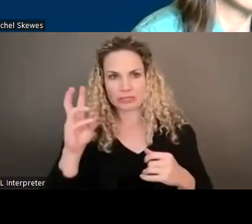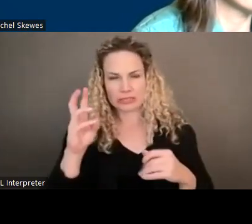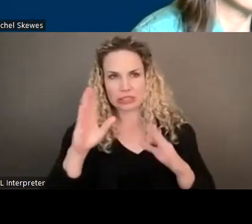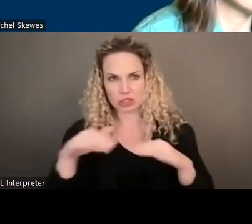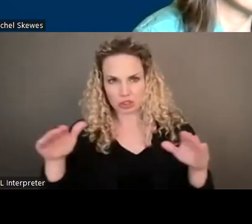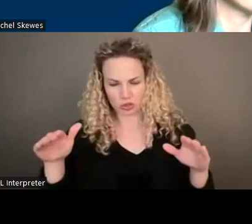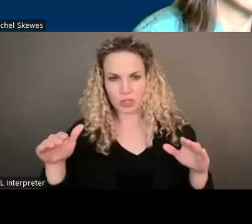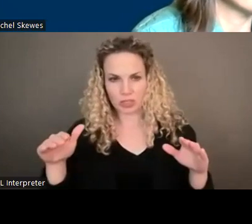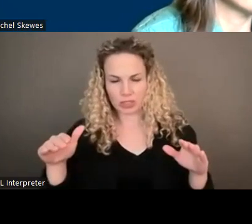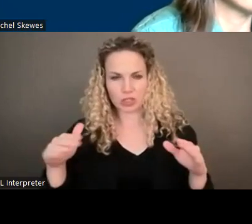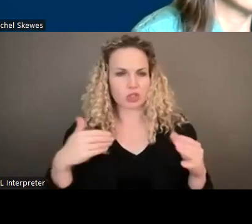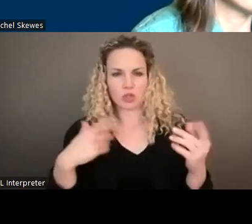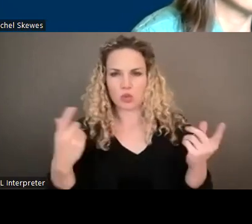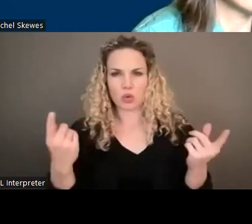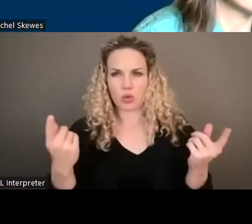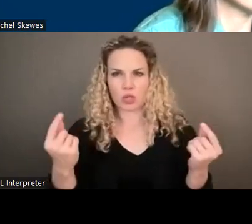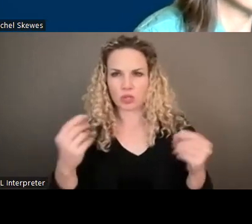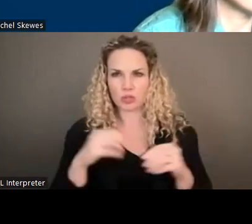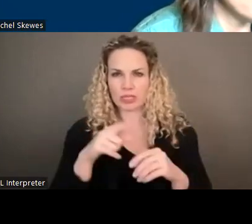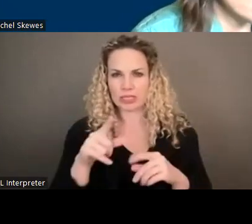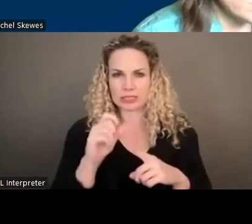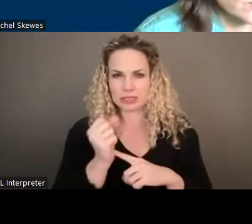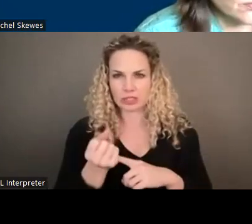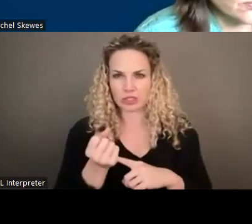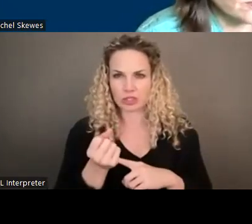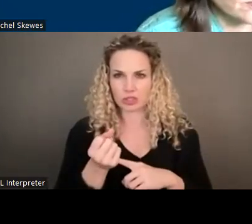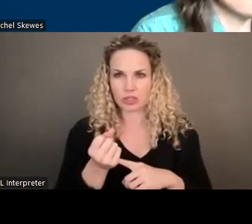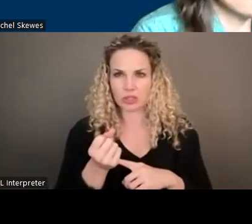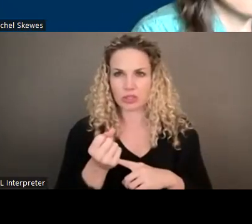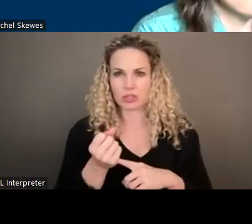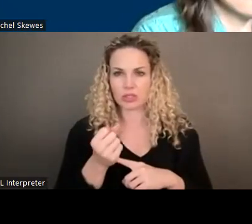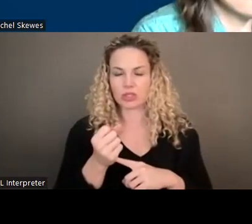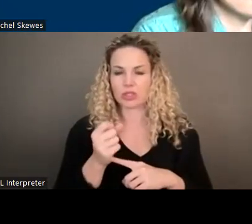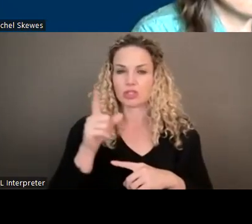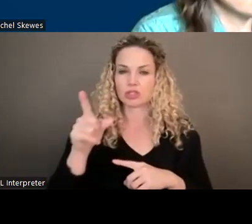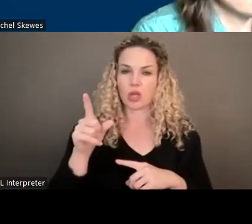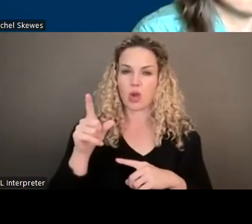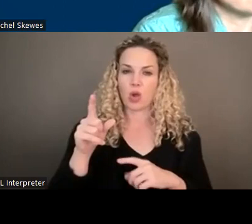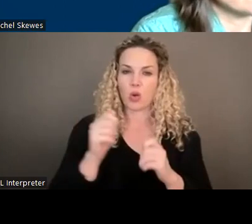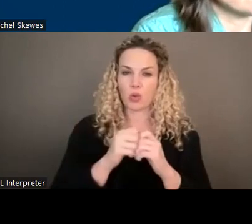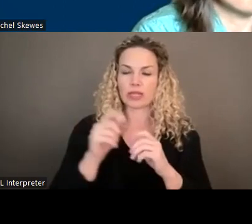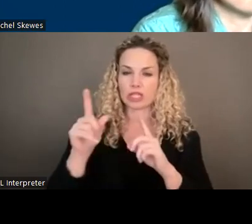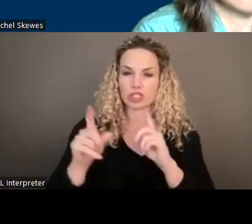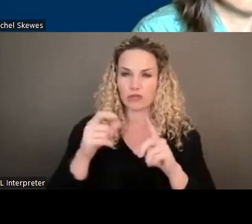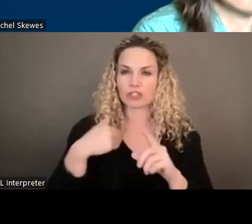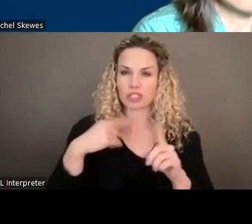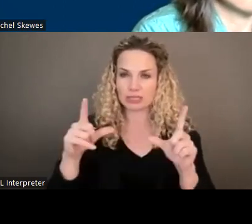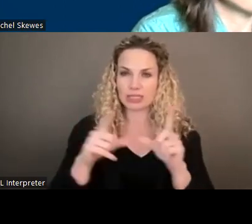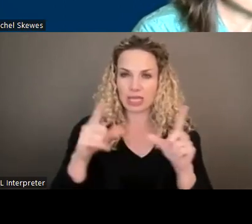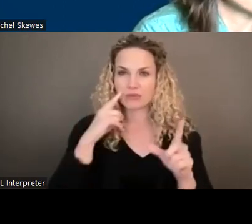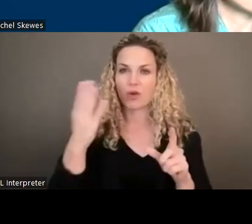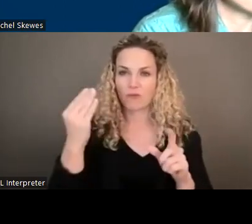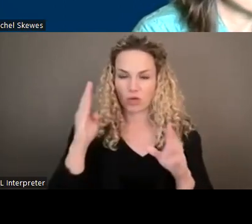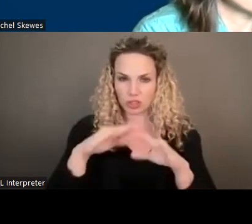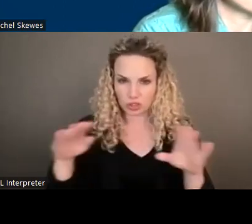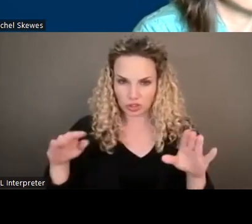hacer ahí? Okay, so when she first filled out the survey, she has a license for 14 children